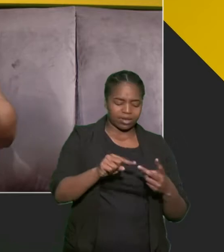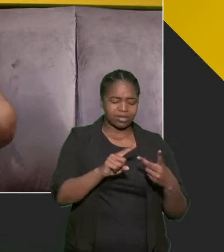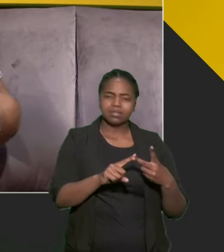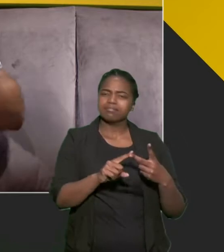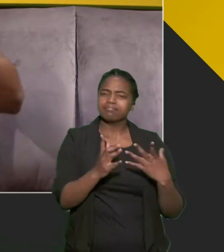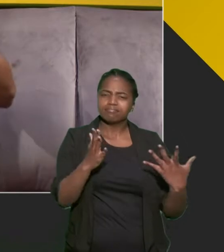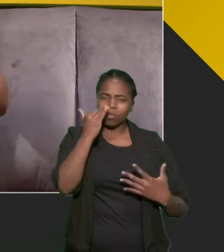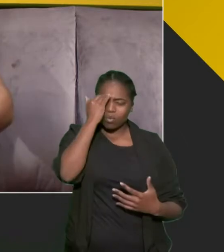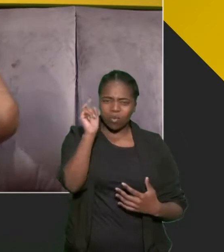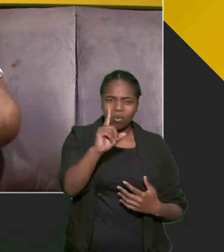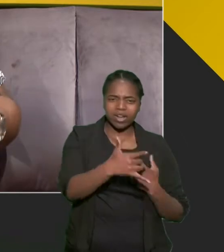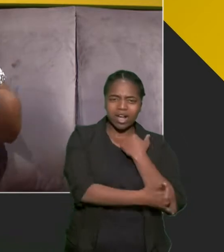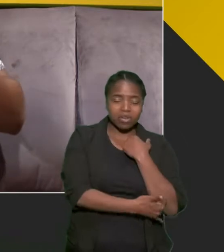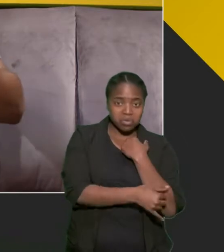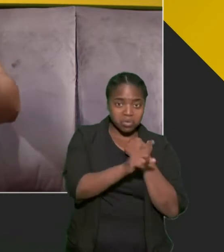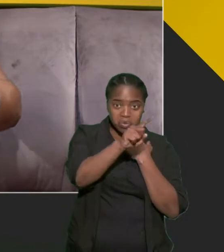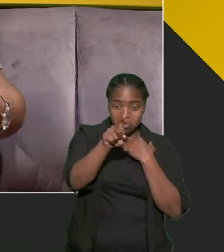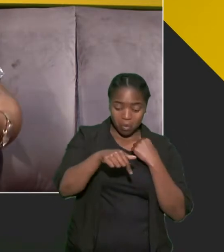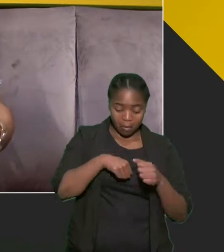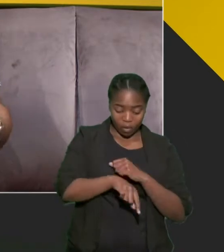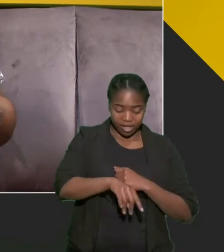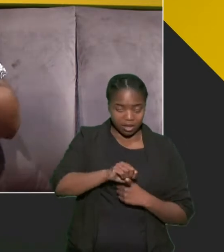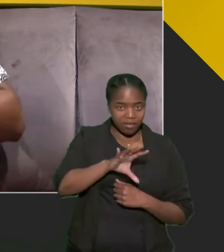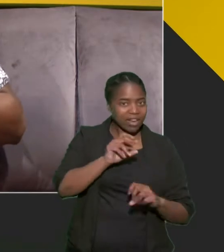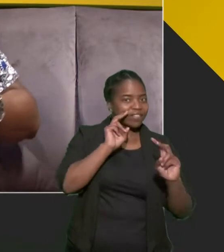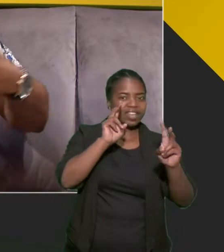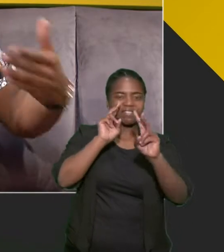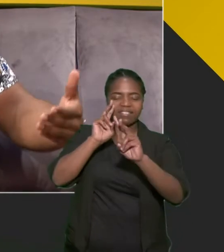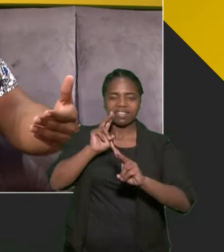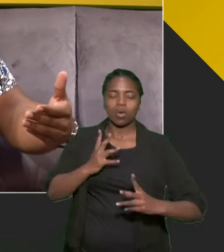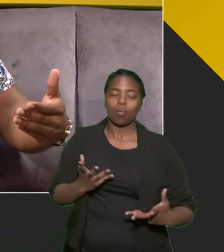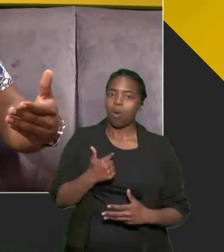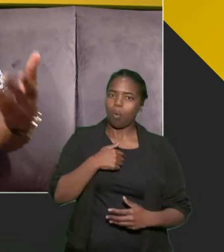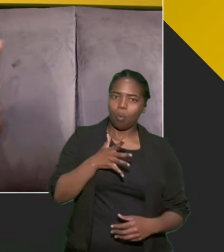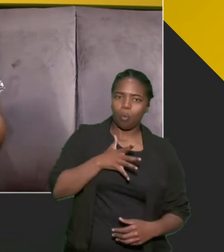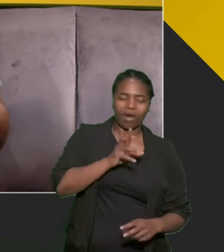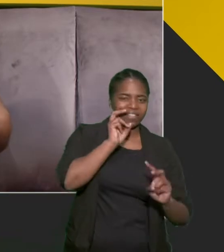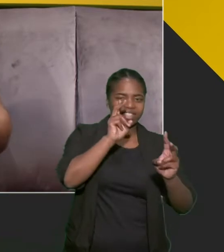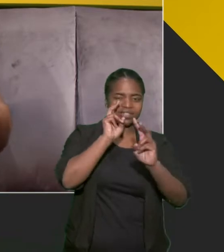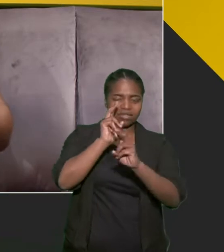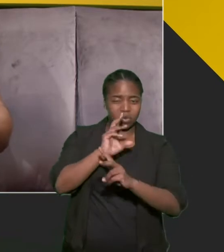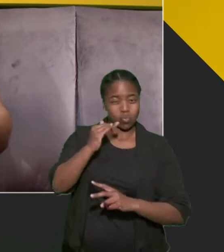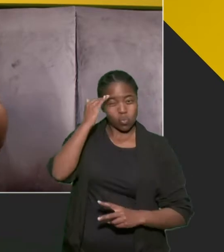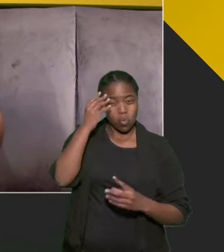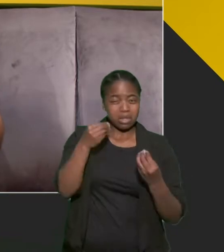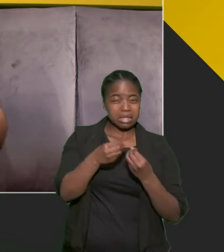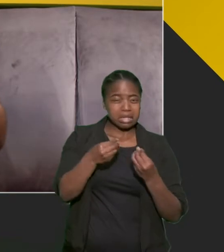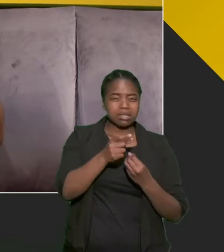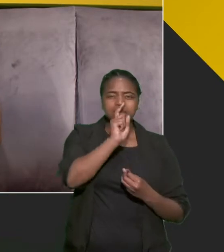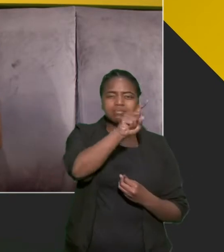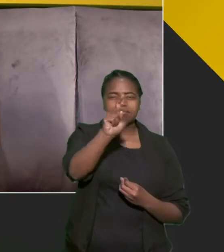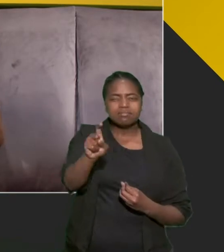makes me ask, ukuthi what countries have you been to wena njengomuntu obukele ekhaya? Iliphi ilizwe obungafisa ukuya kulona? And do you know the things that the